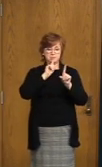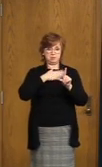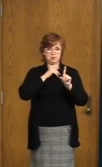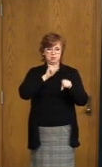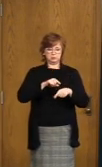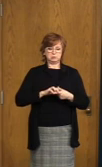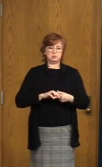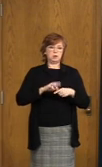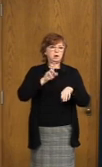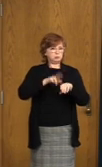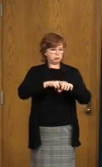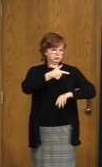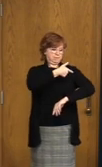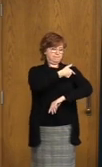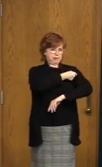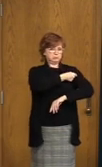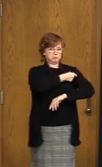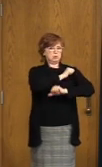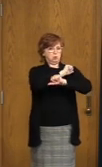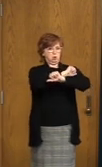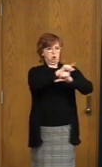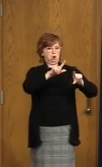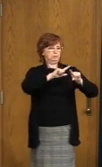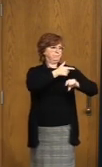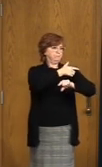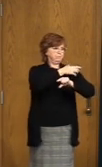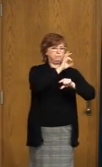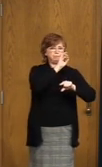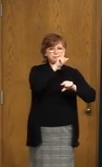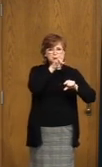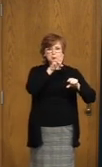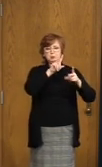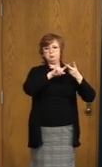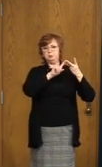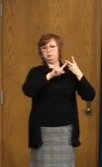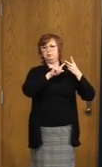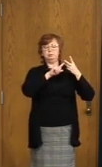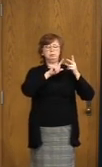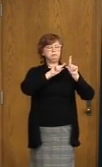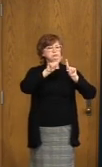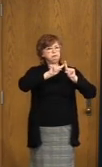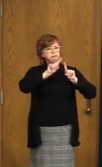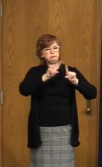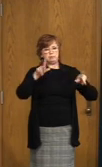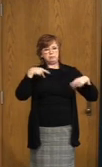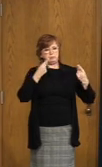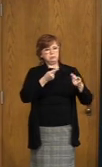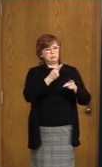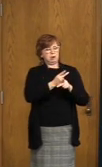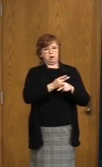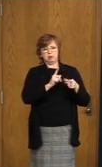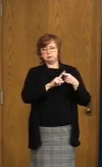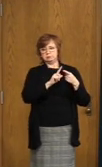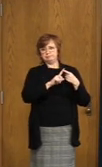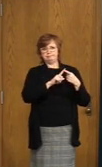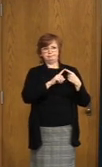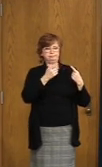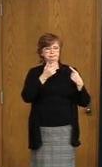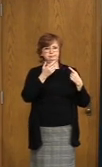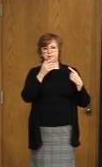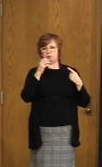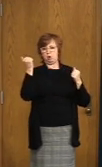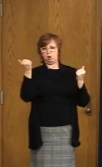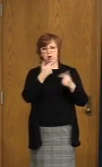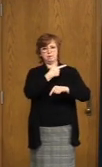expect some adverse events, and we watch for adverse events with any vaccine, whether it's influenza or any